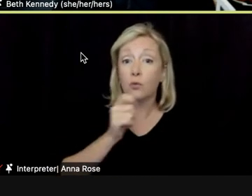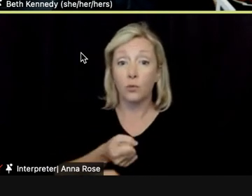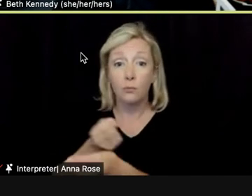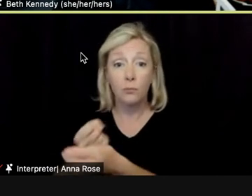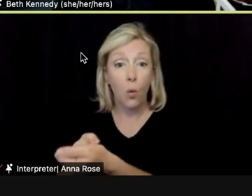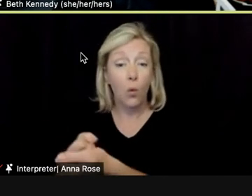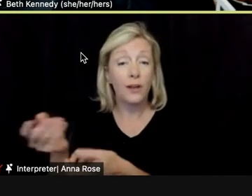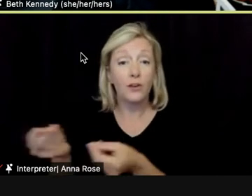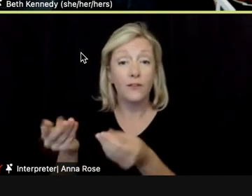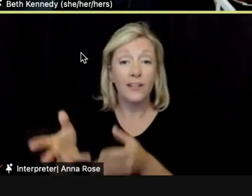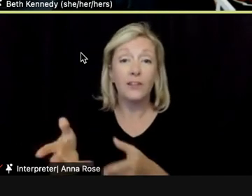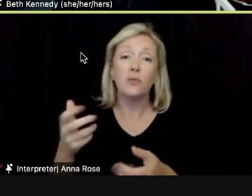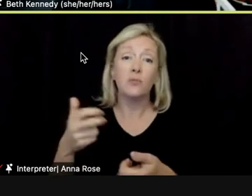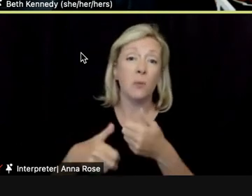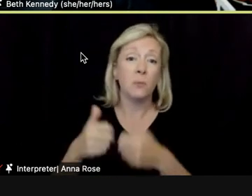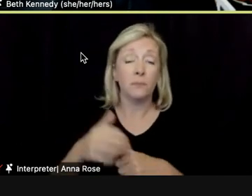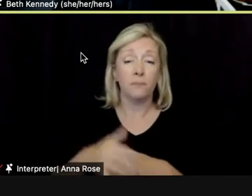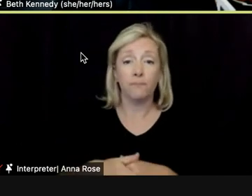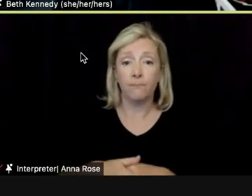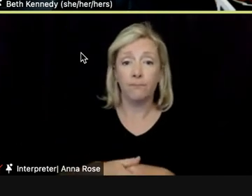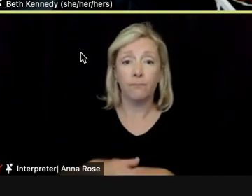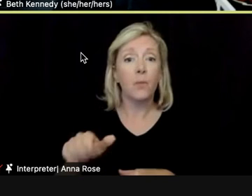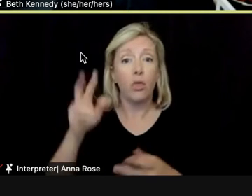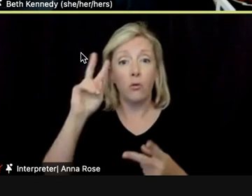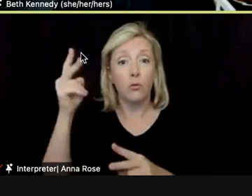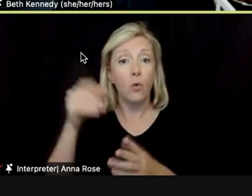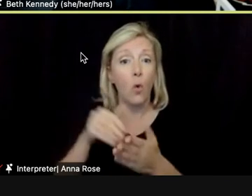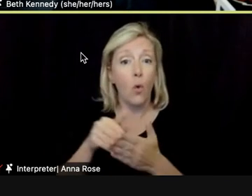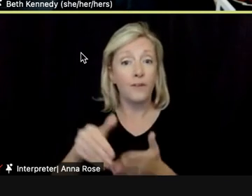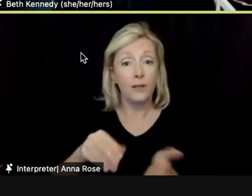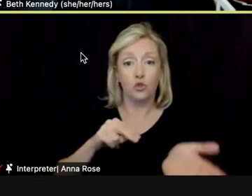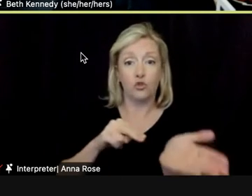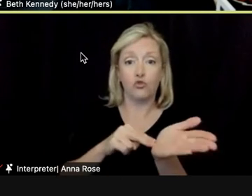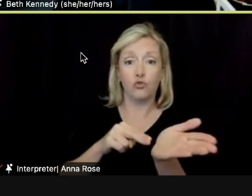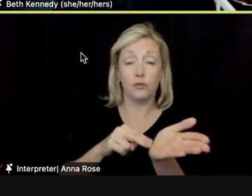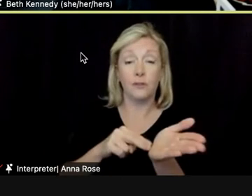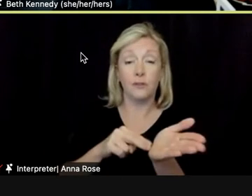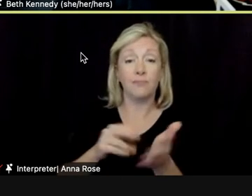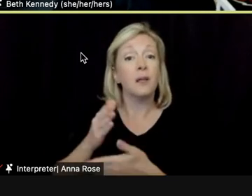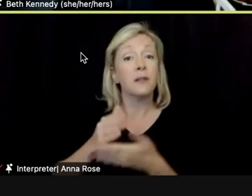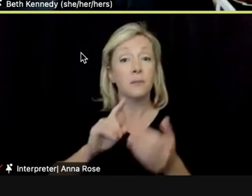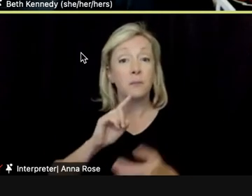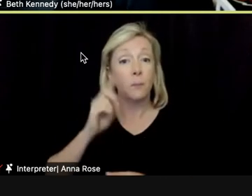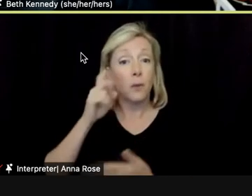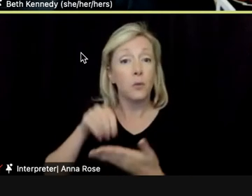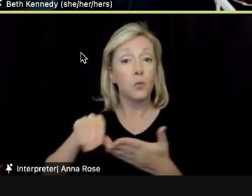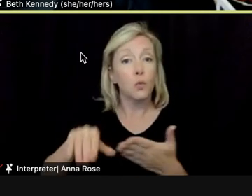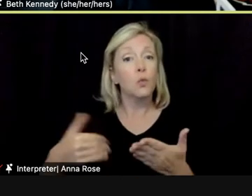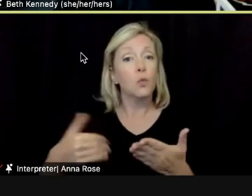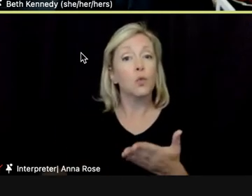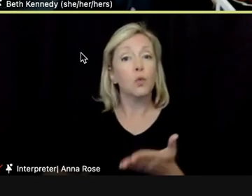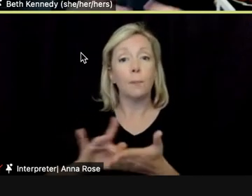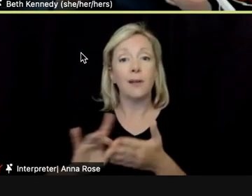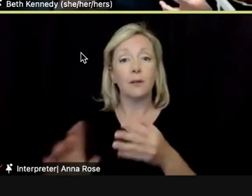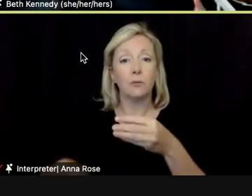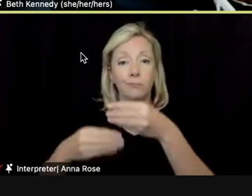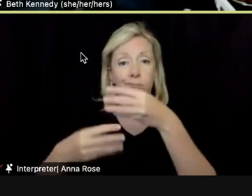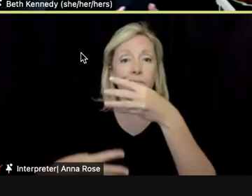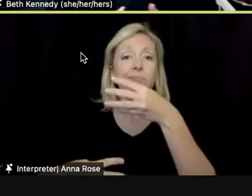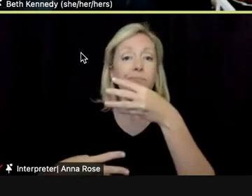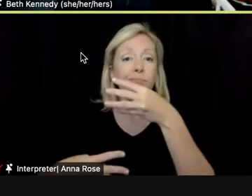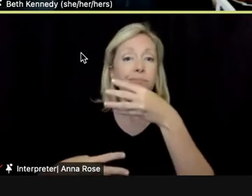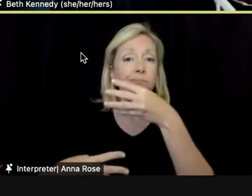Then nurses. Some students who are deafblind have a lot of medical needs that come with their etiology or with them as just